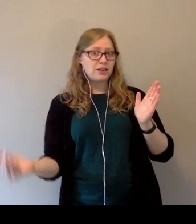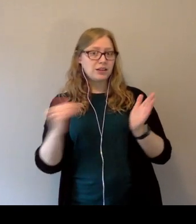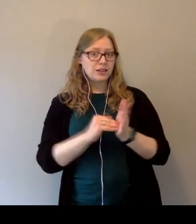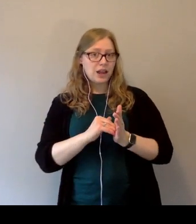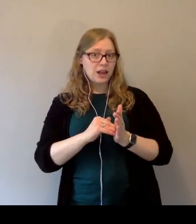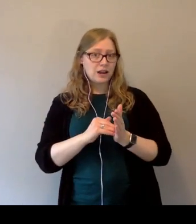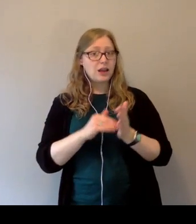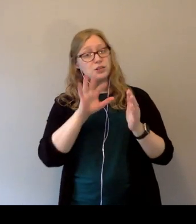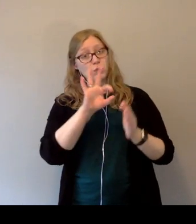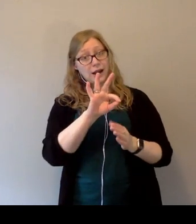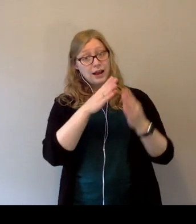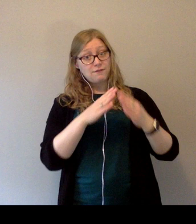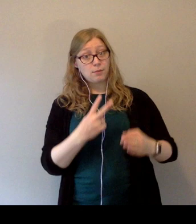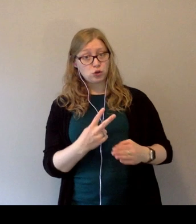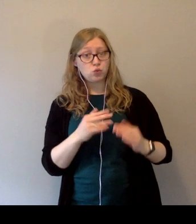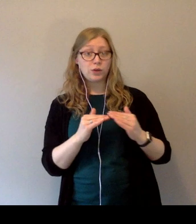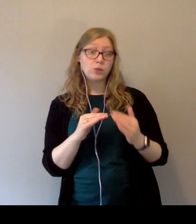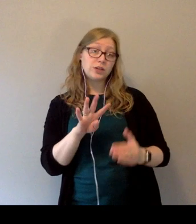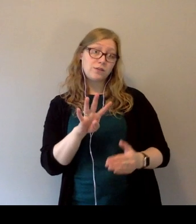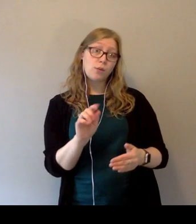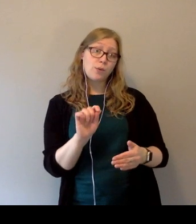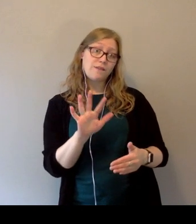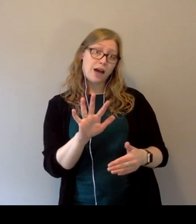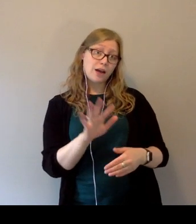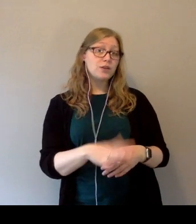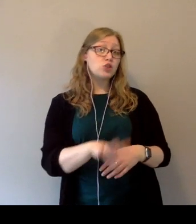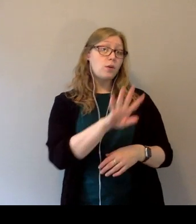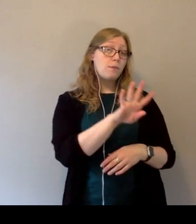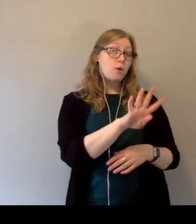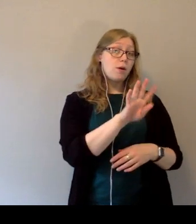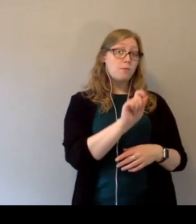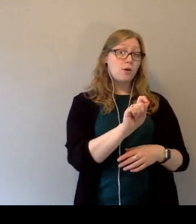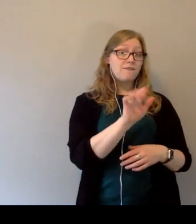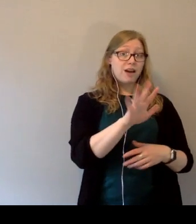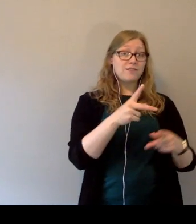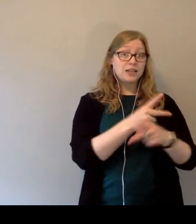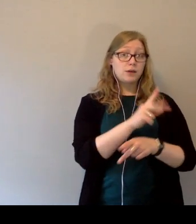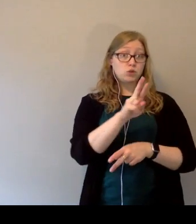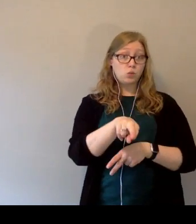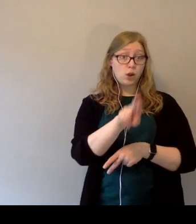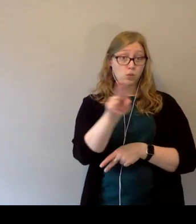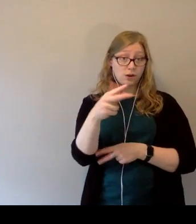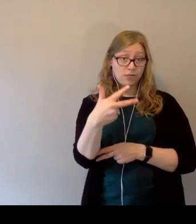9 divided by 2 is 4.5 times the square root of 3.